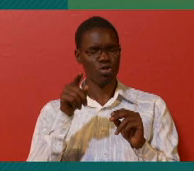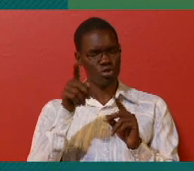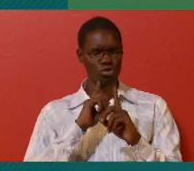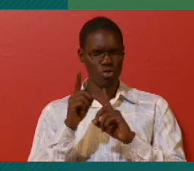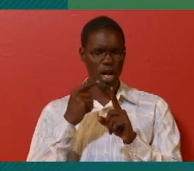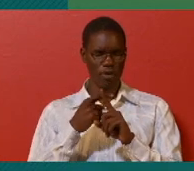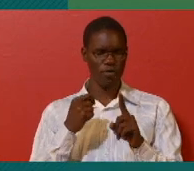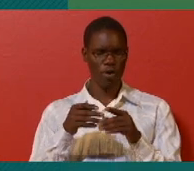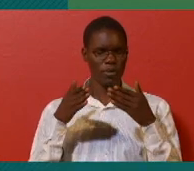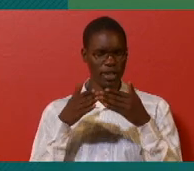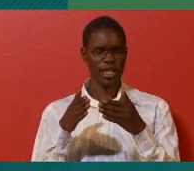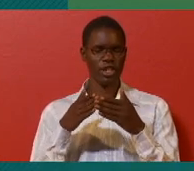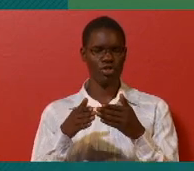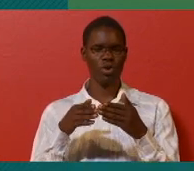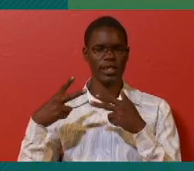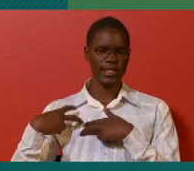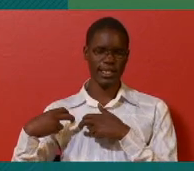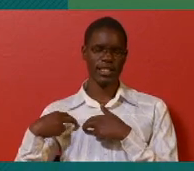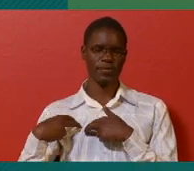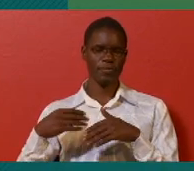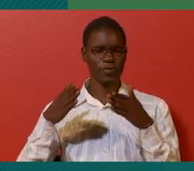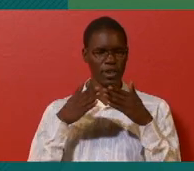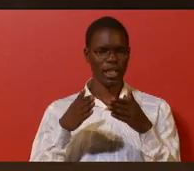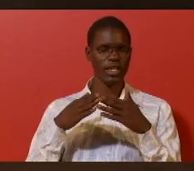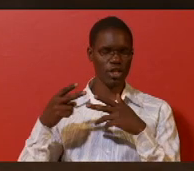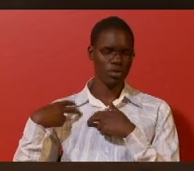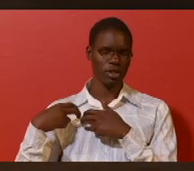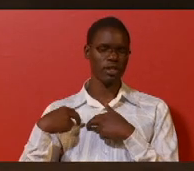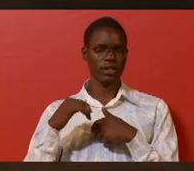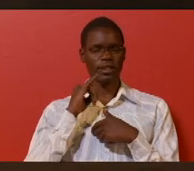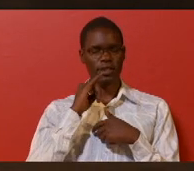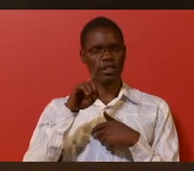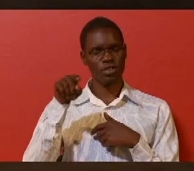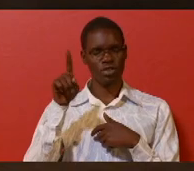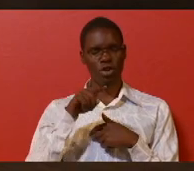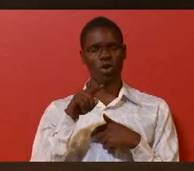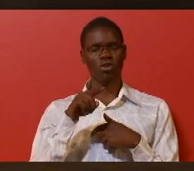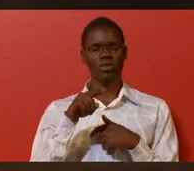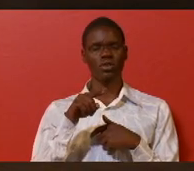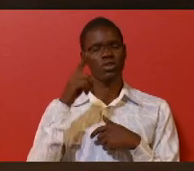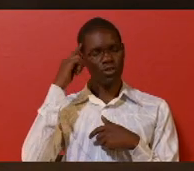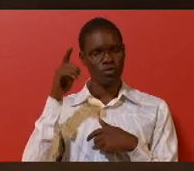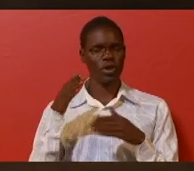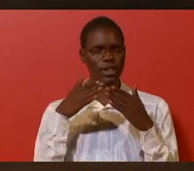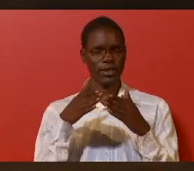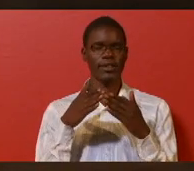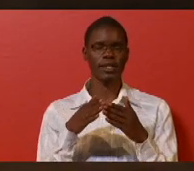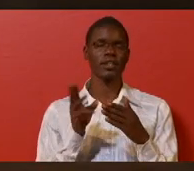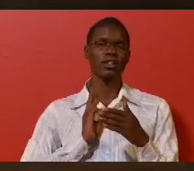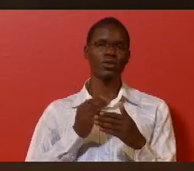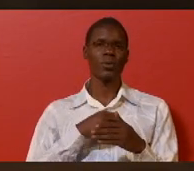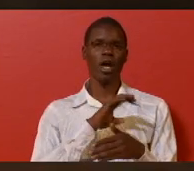from sexual immorality. Sexual immorality is a misuse of sexuality. We belong to